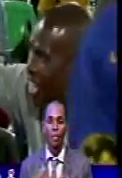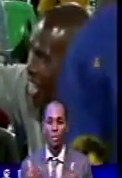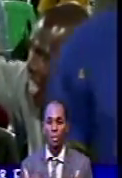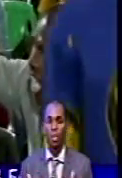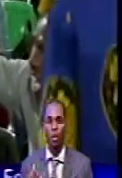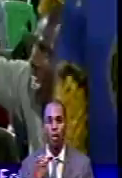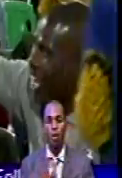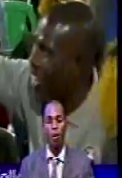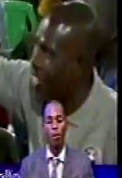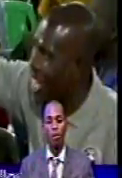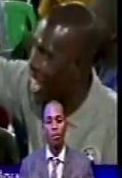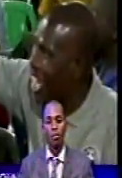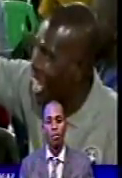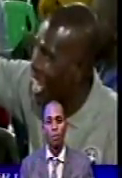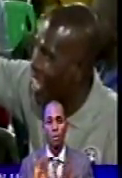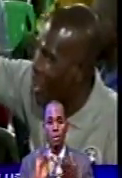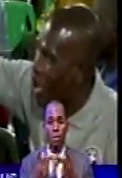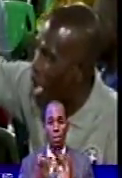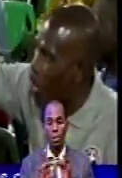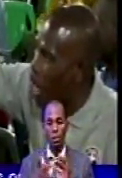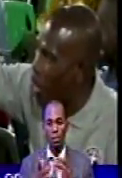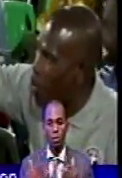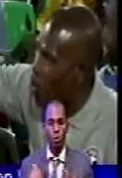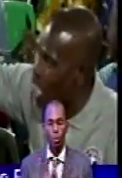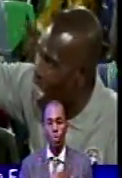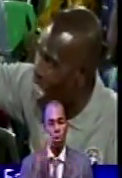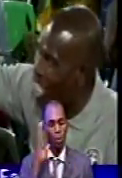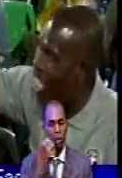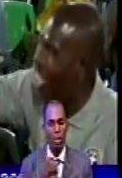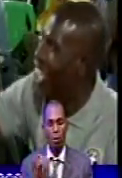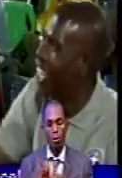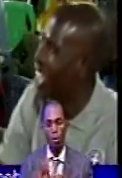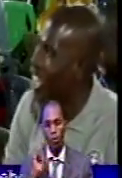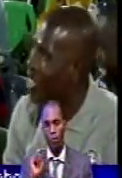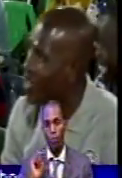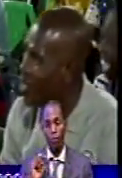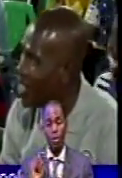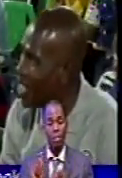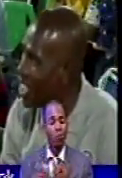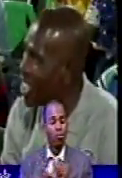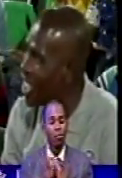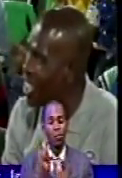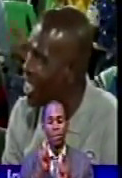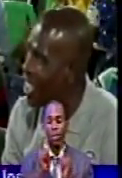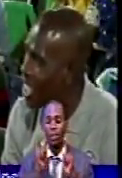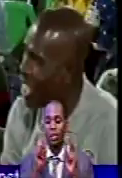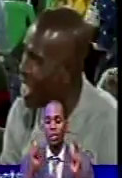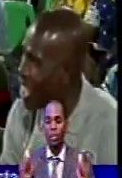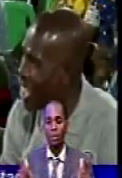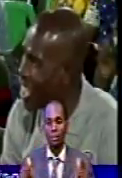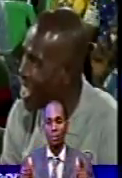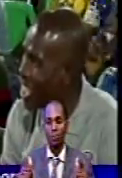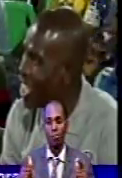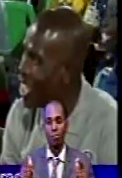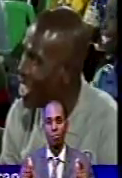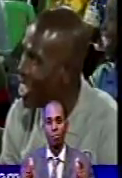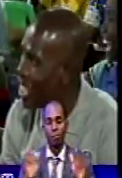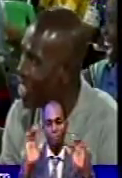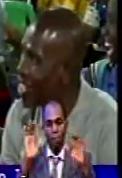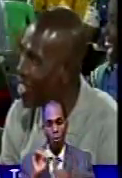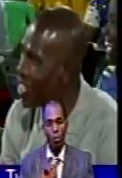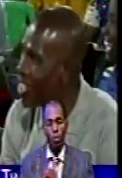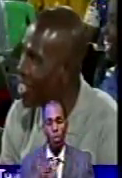the testimony live now. We now go to Togo, Lomé, live.